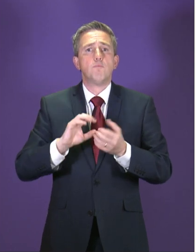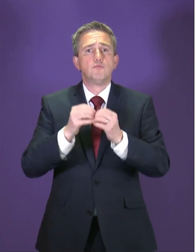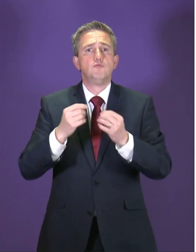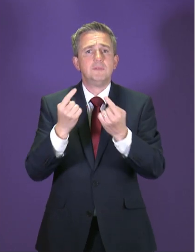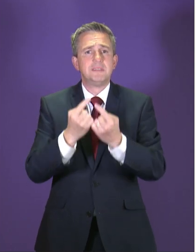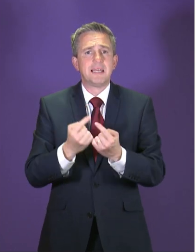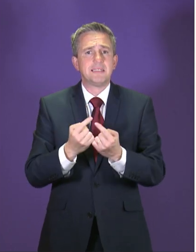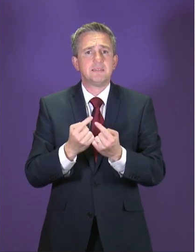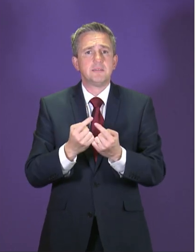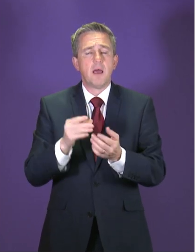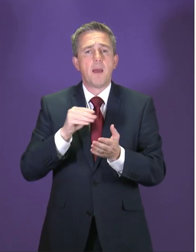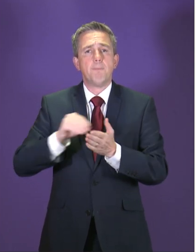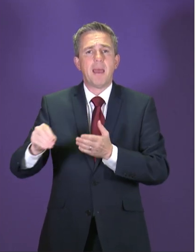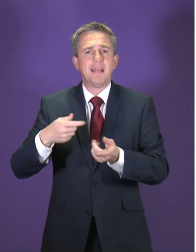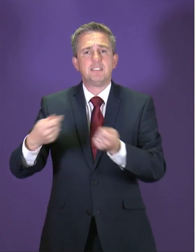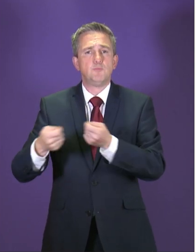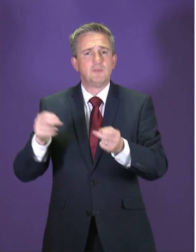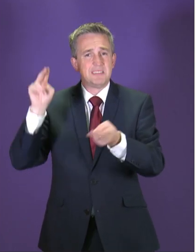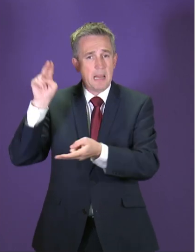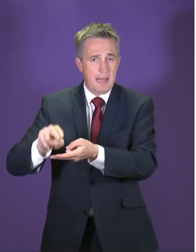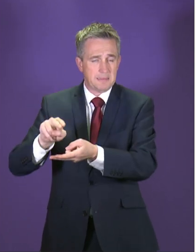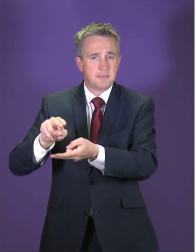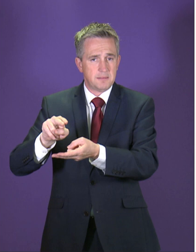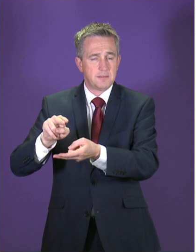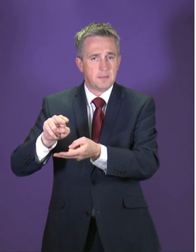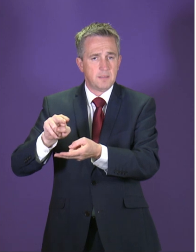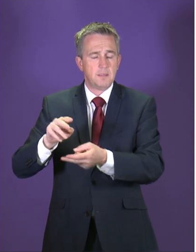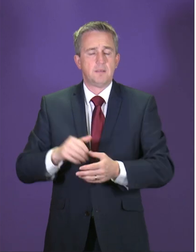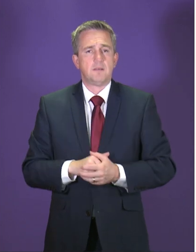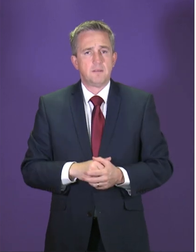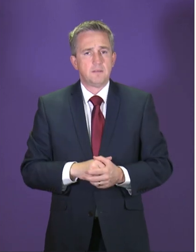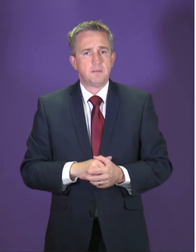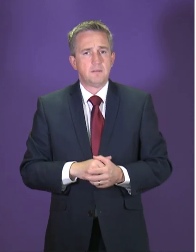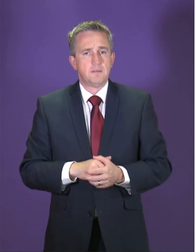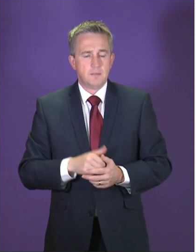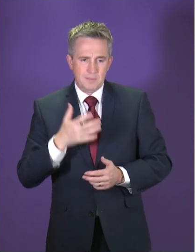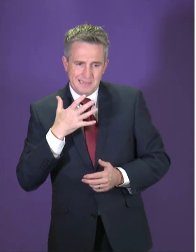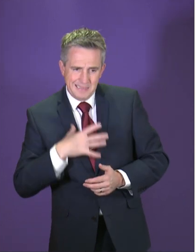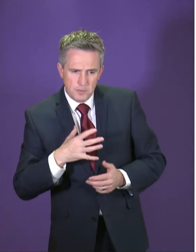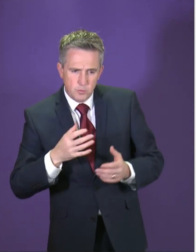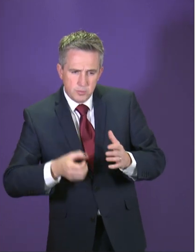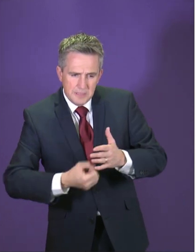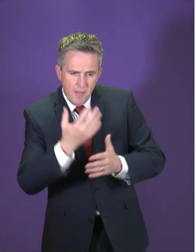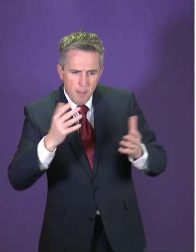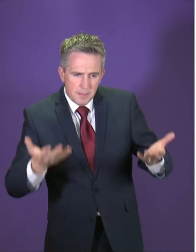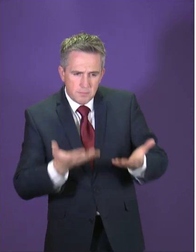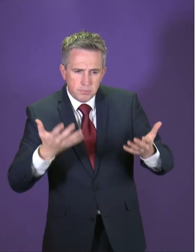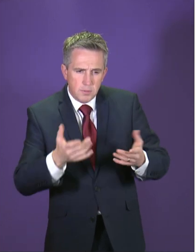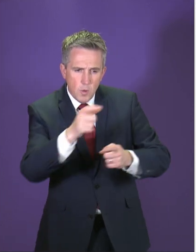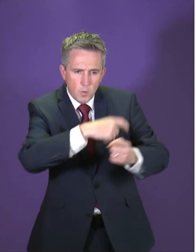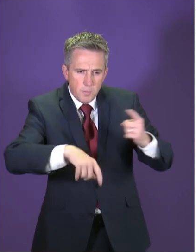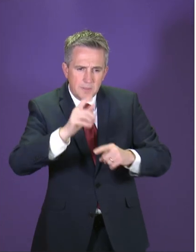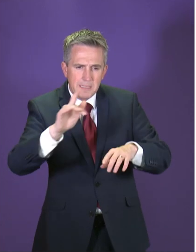distributors. Moreover, we need to think about how to encourage communities of practitioners, not focus